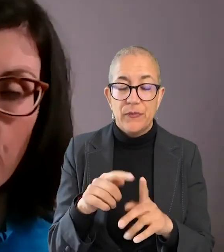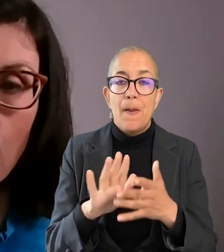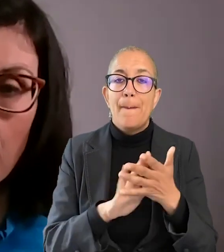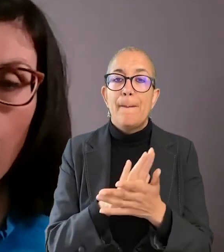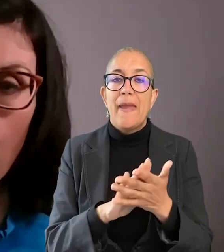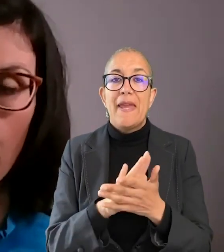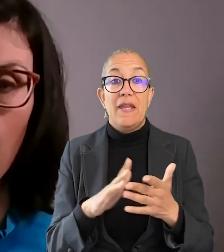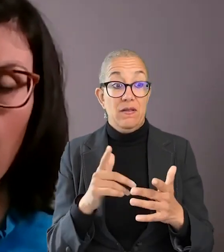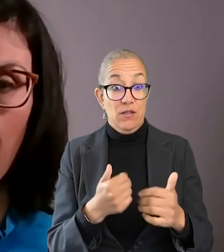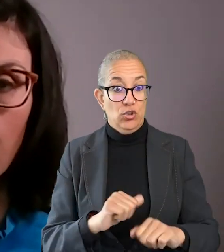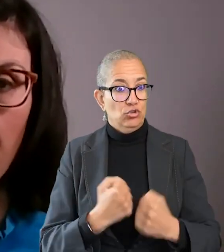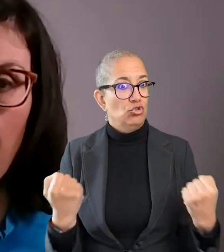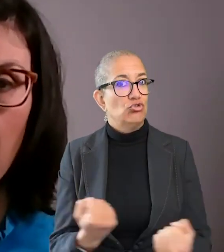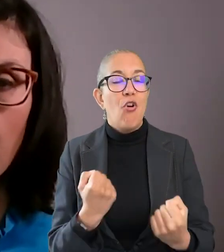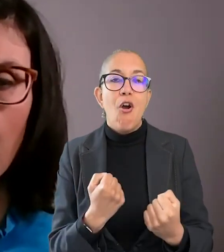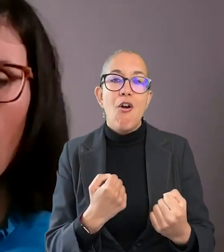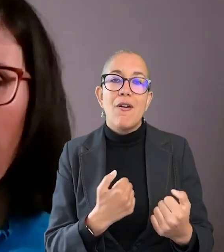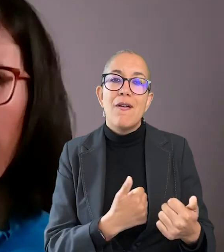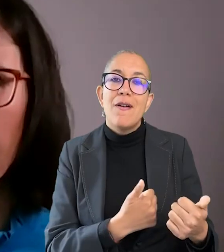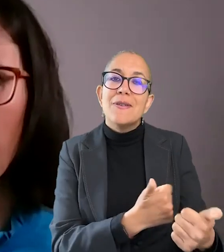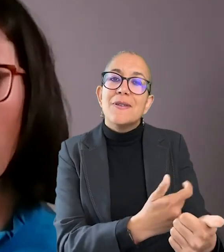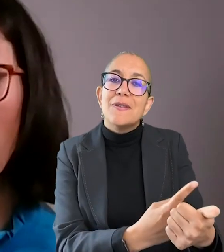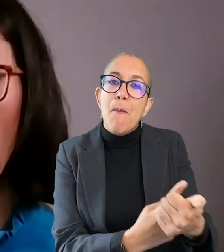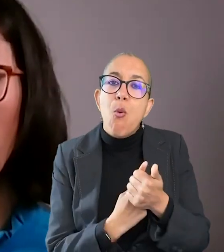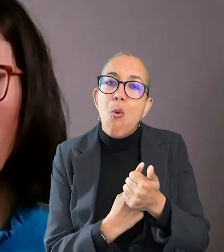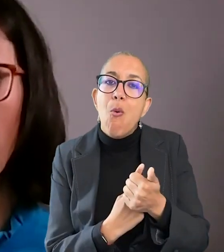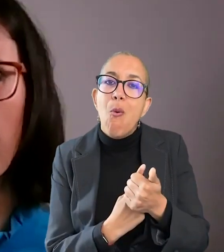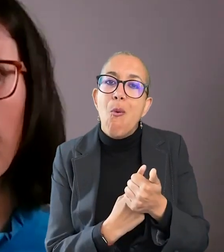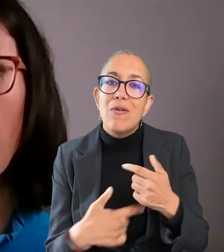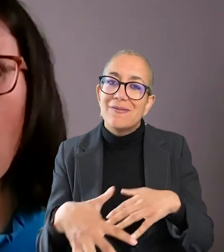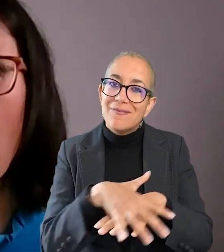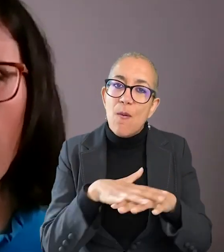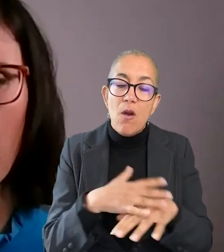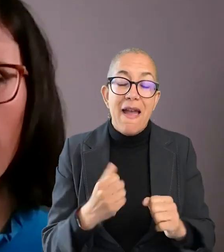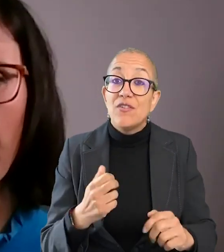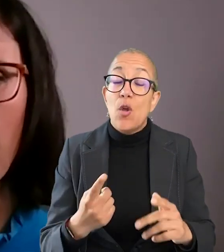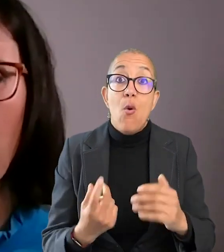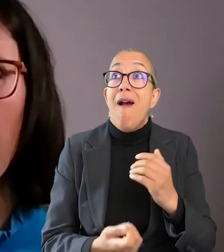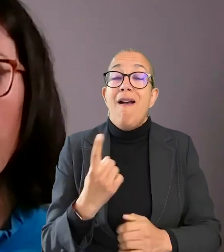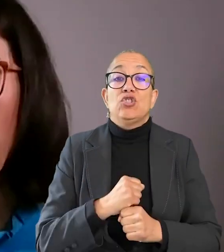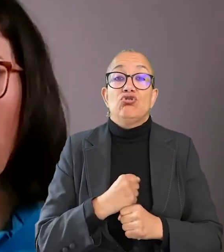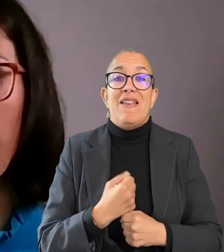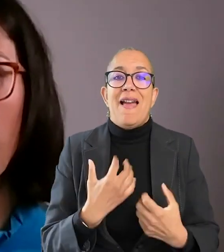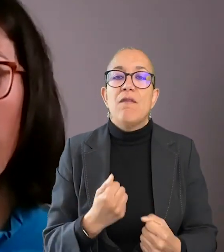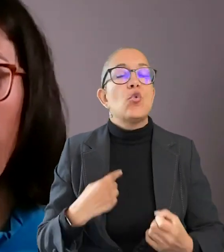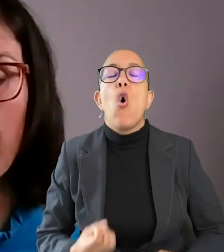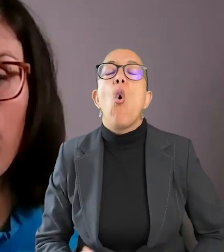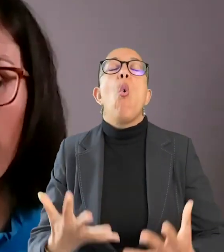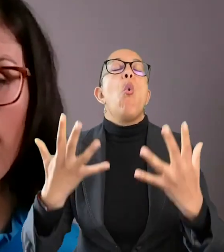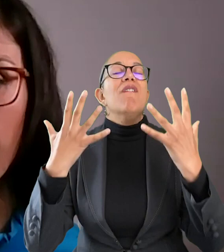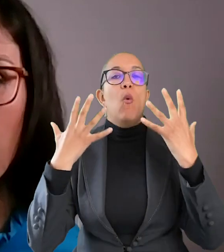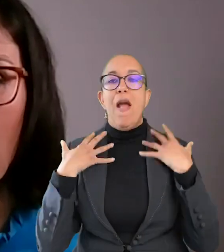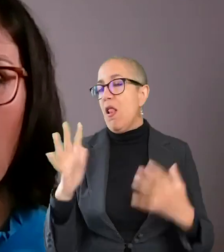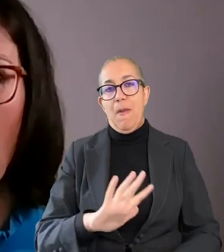sort of very strong support network around me, so that when I get into those moments of stress, they don't overwhelm me. And it means that I can be effective